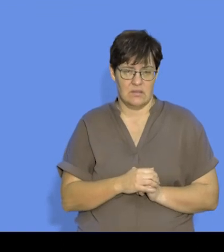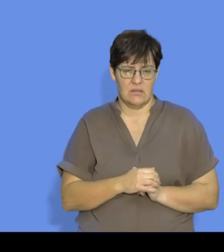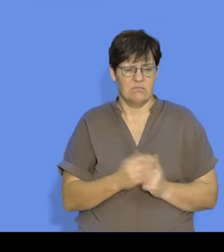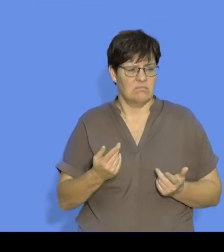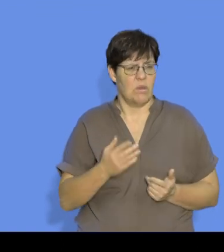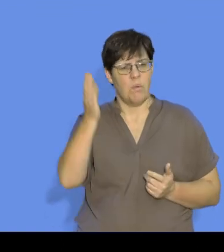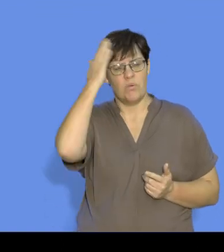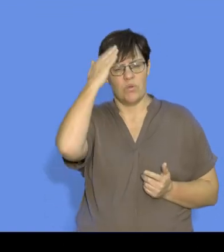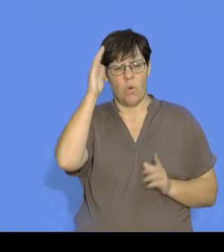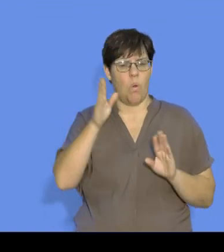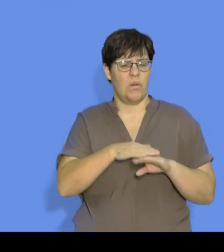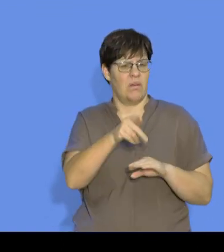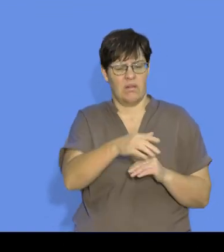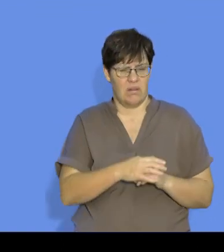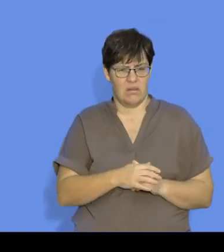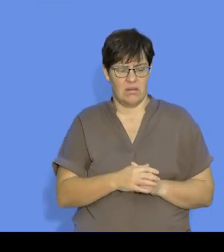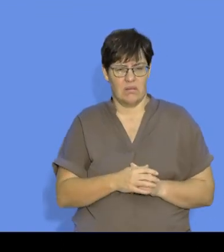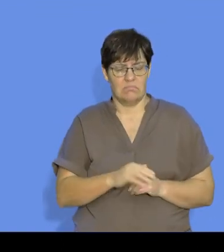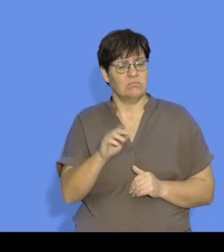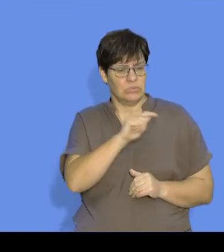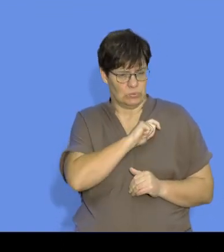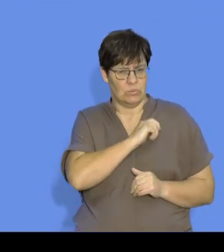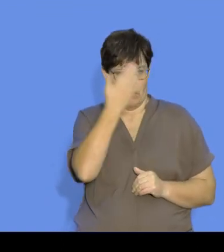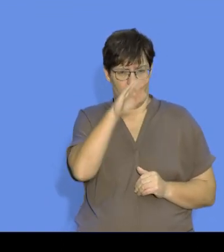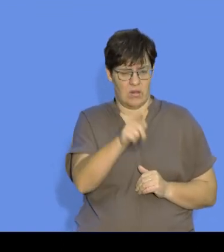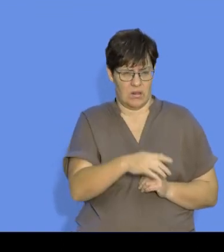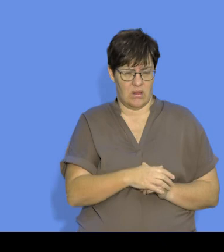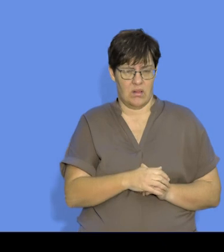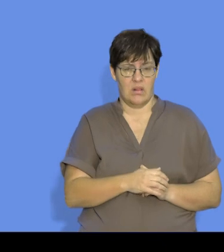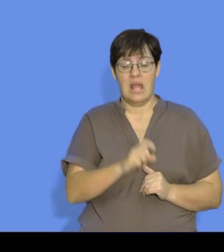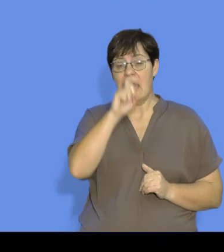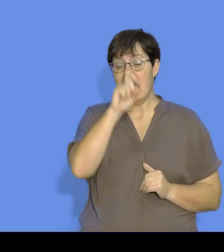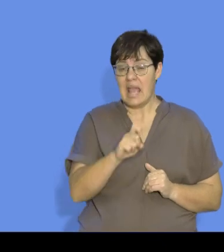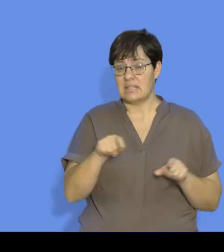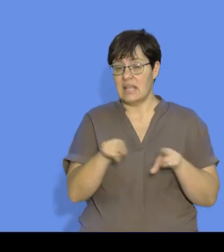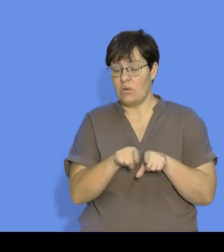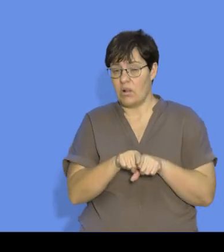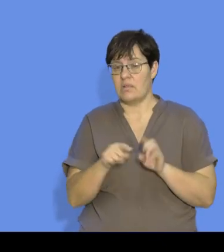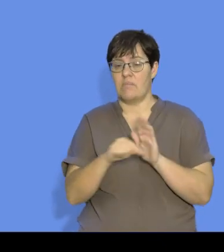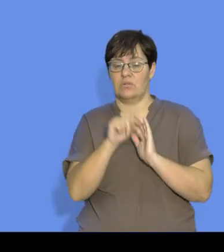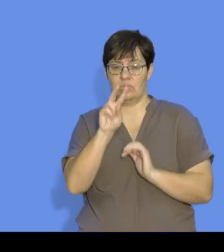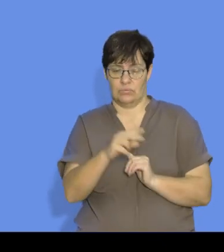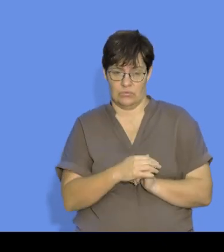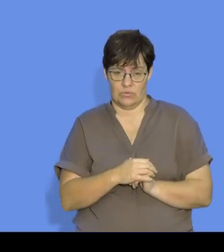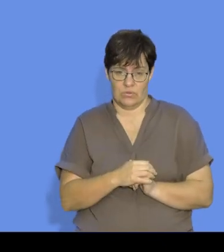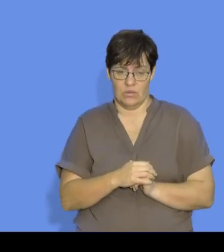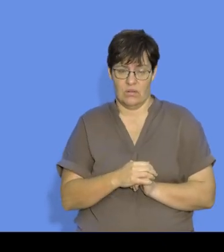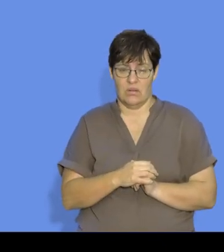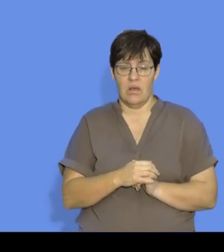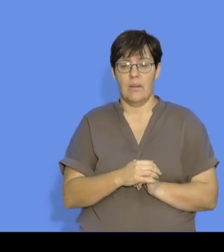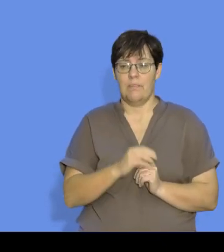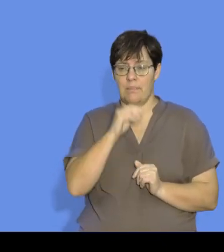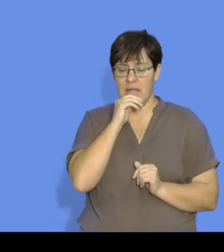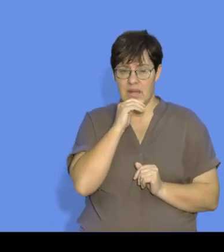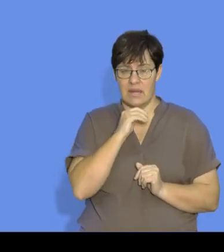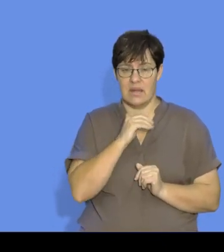is. But now what do I know on this graph? I definitely know that the x is equals to minus 2 will be